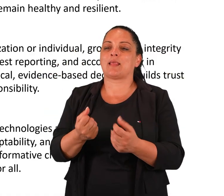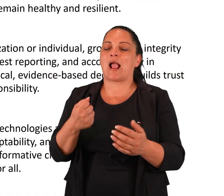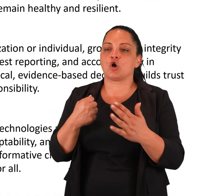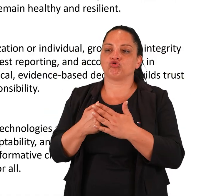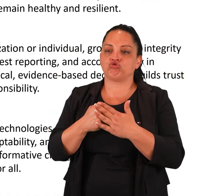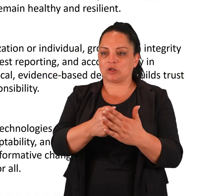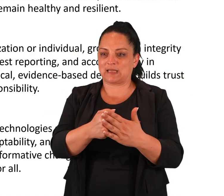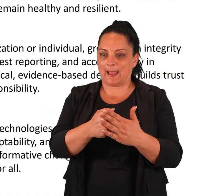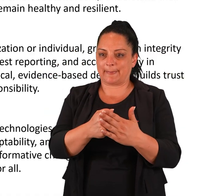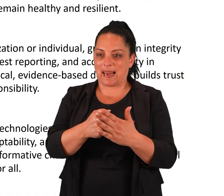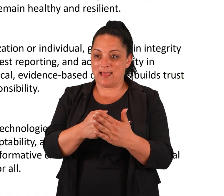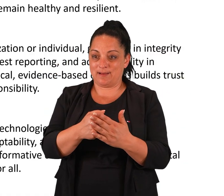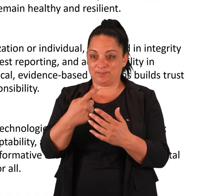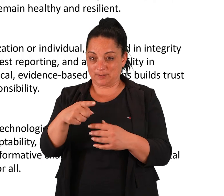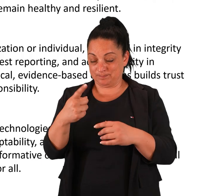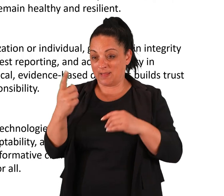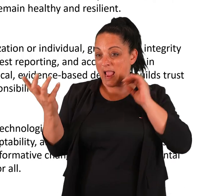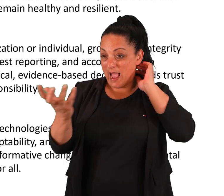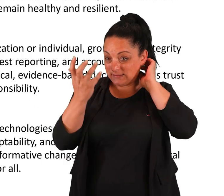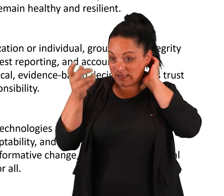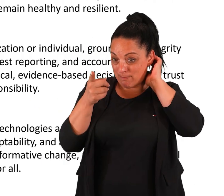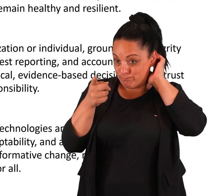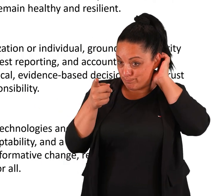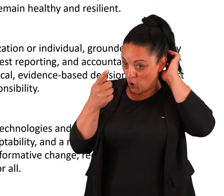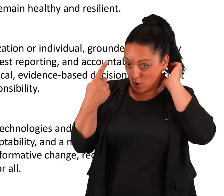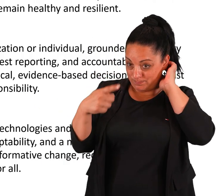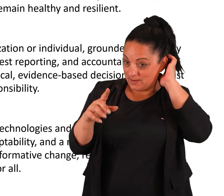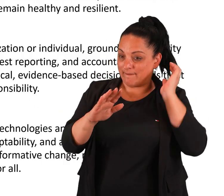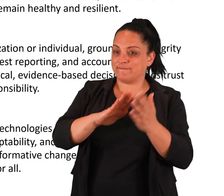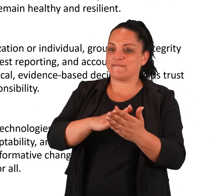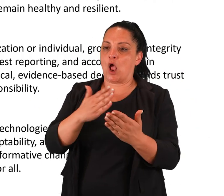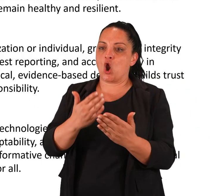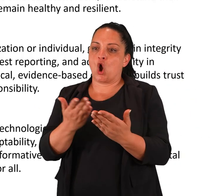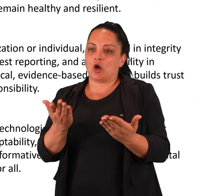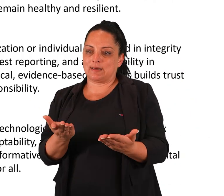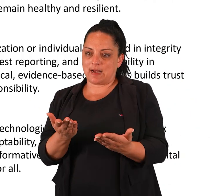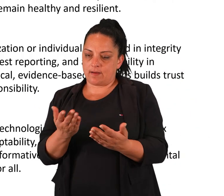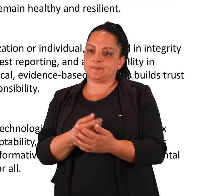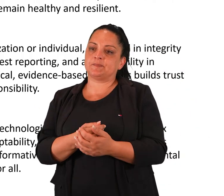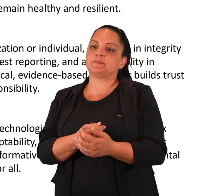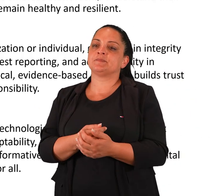An excellent global example of this value is,